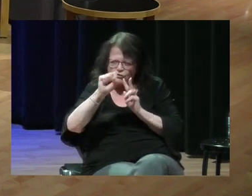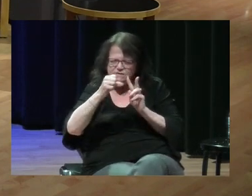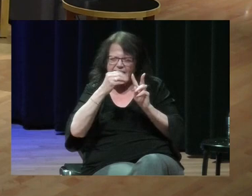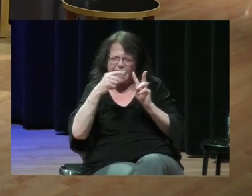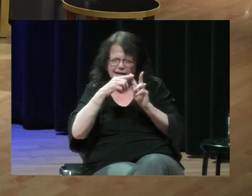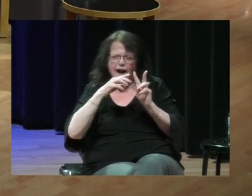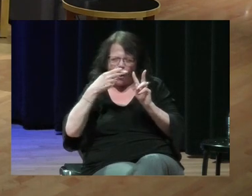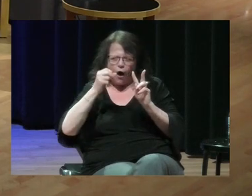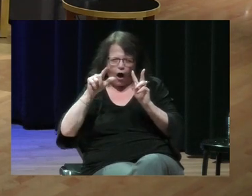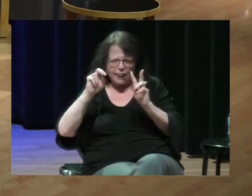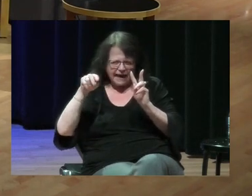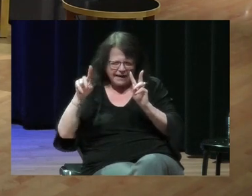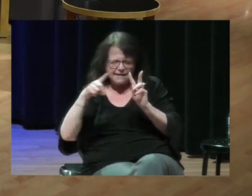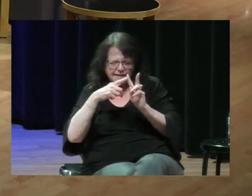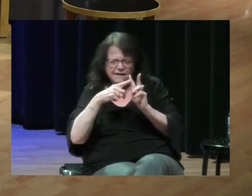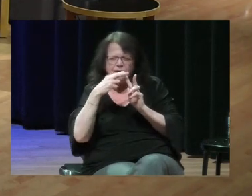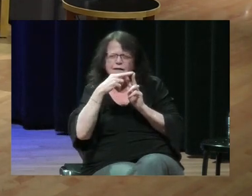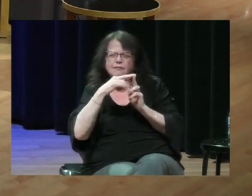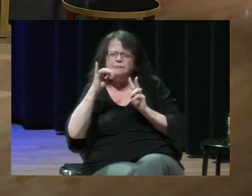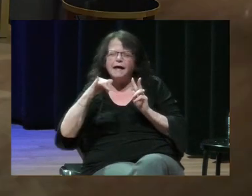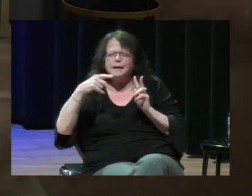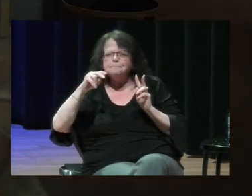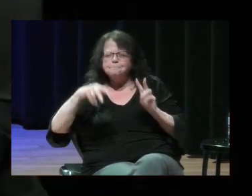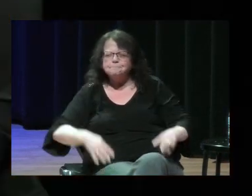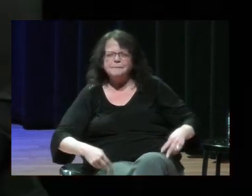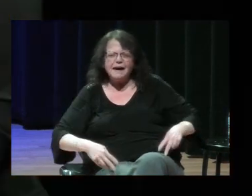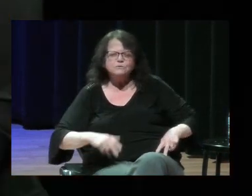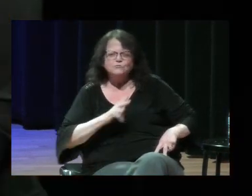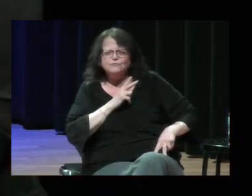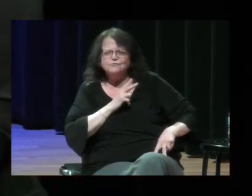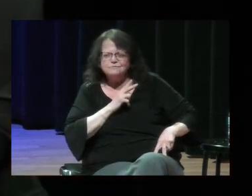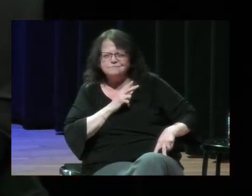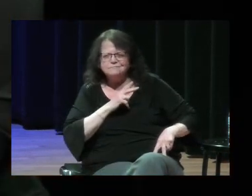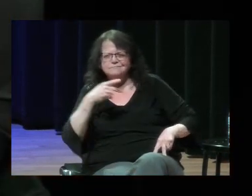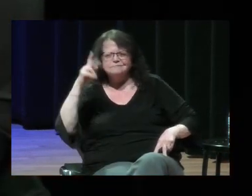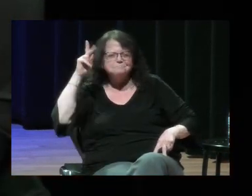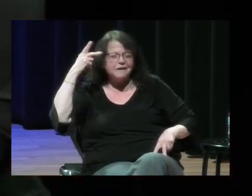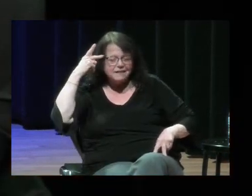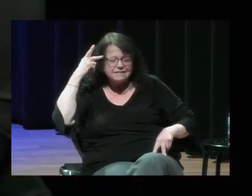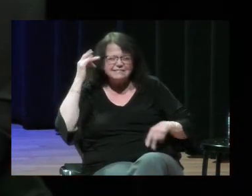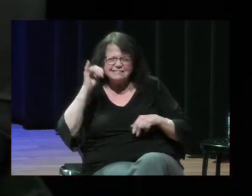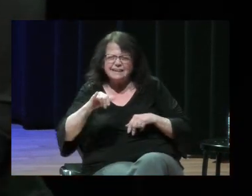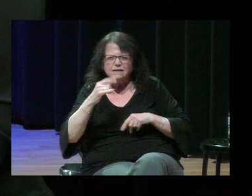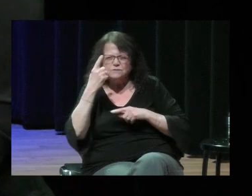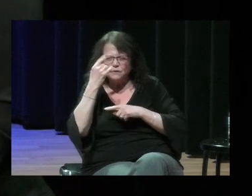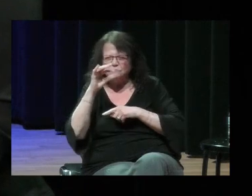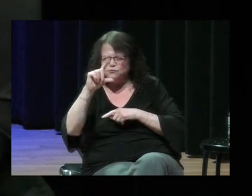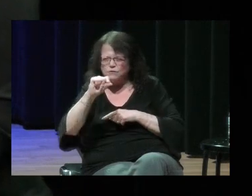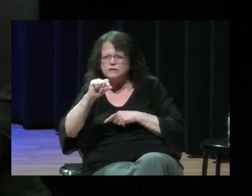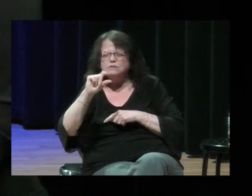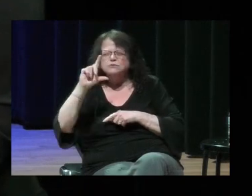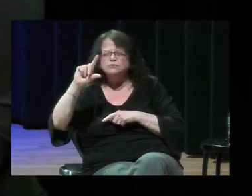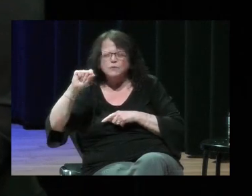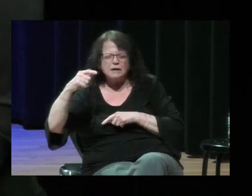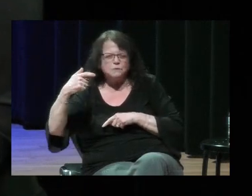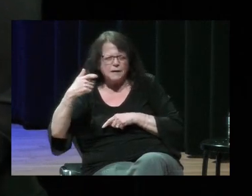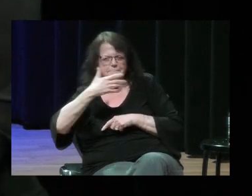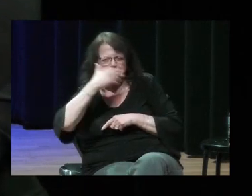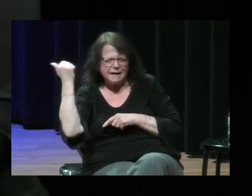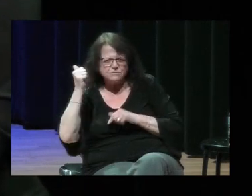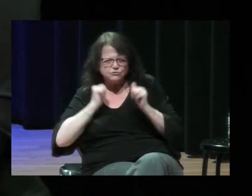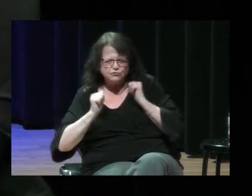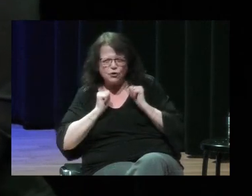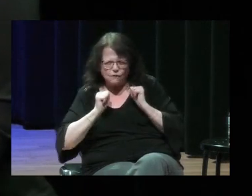podcast Pantsuit Politics, which was named one of 2021's best shows by Apple Podcasts and has been featured in The New York Times,